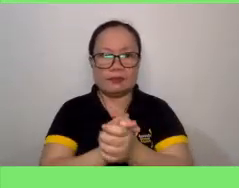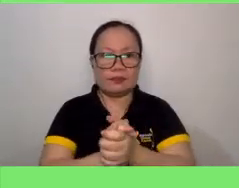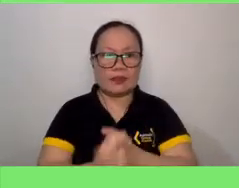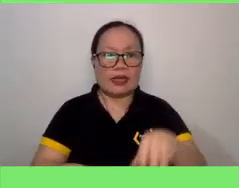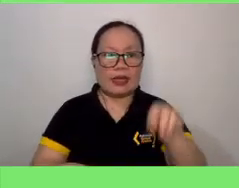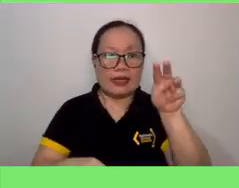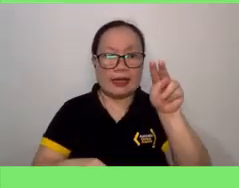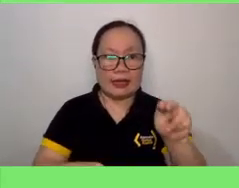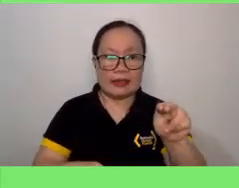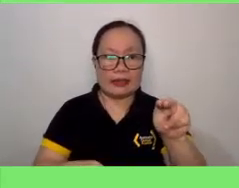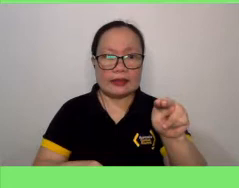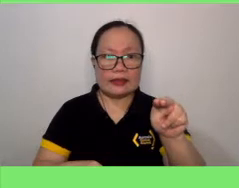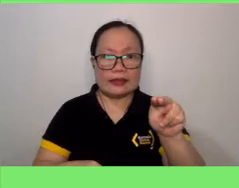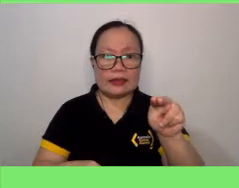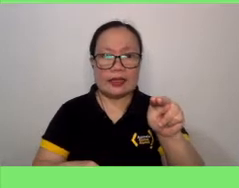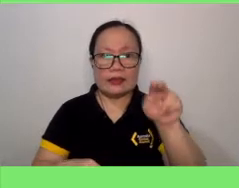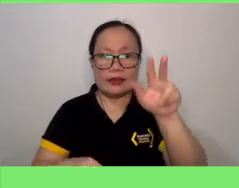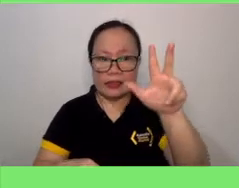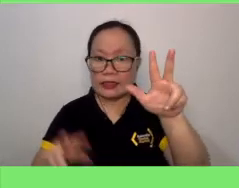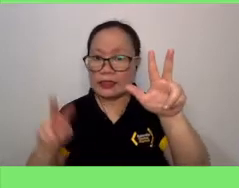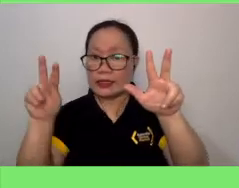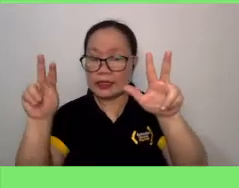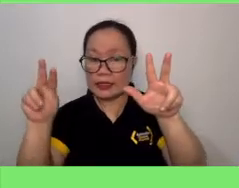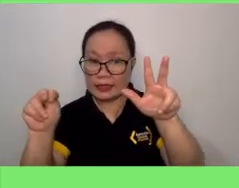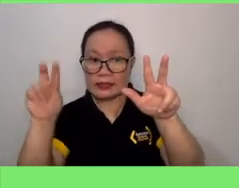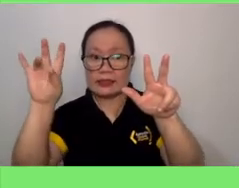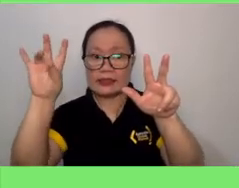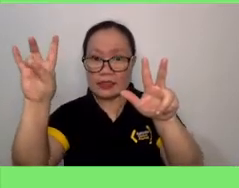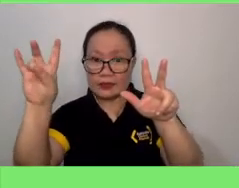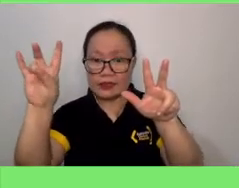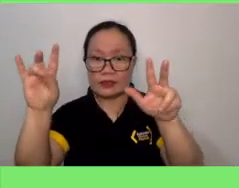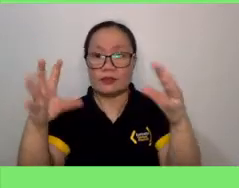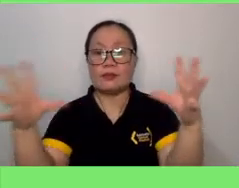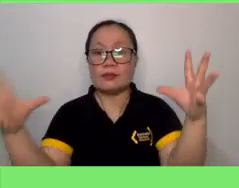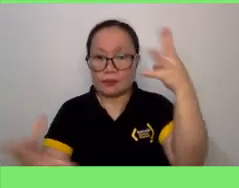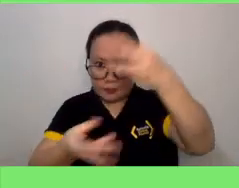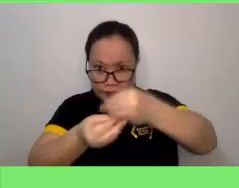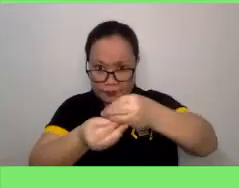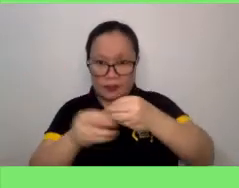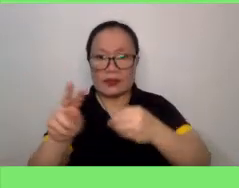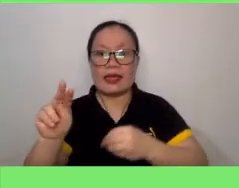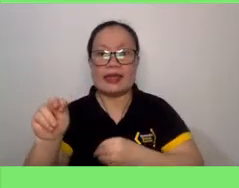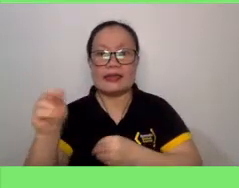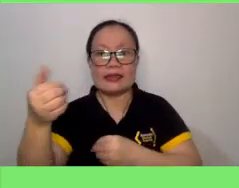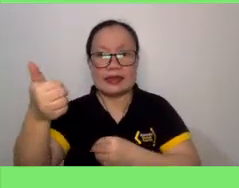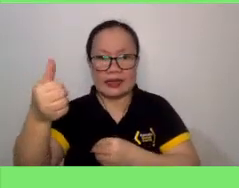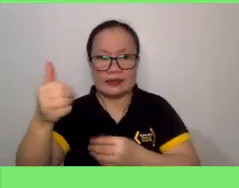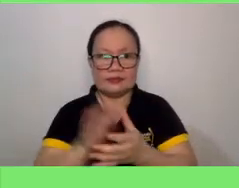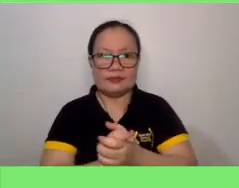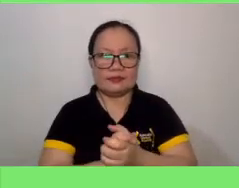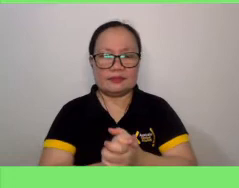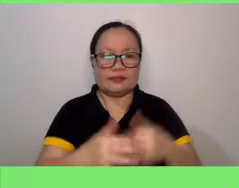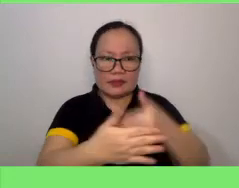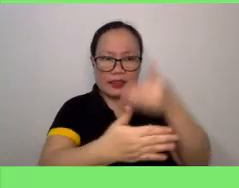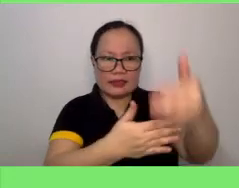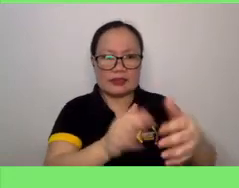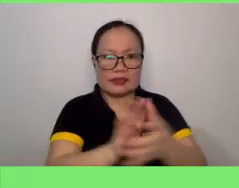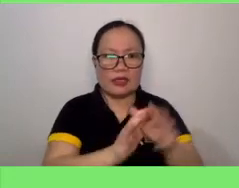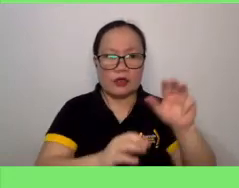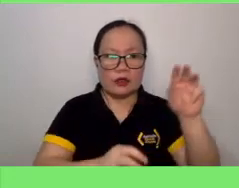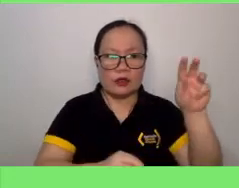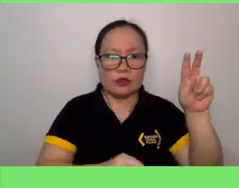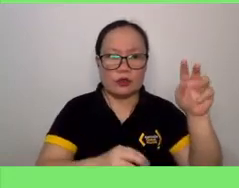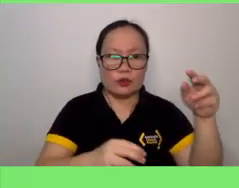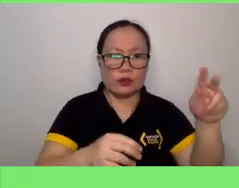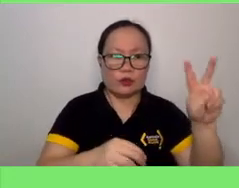3 dito. Plus 7, that is 10. Next. So, I have 2mn raised to 5 times negative